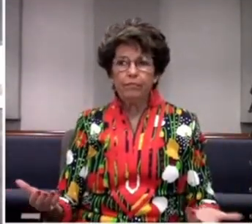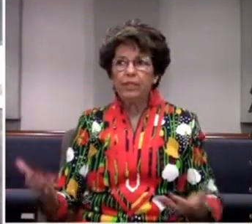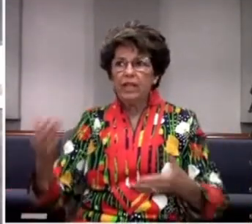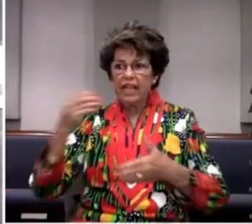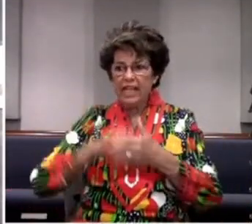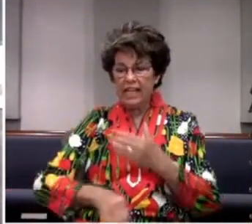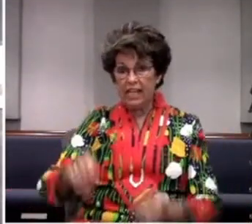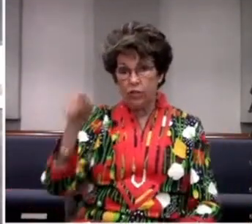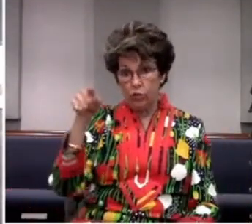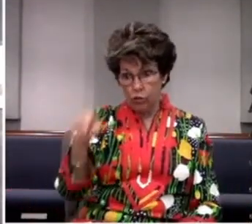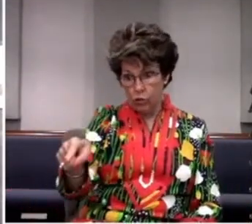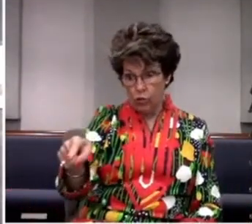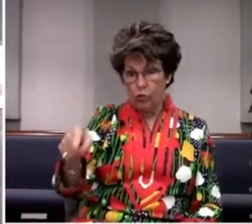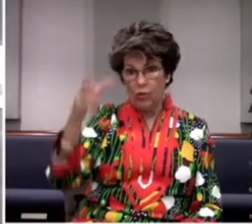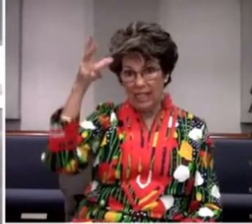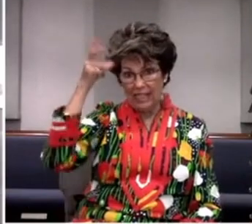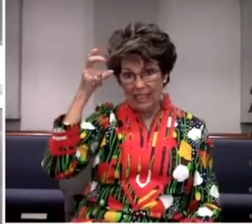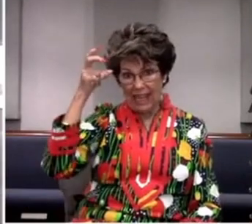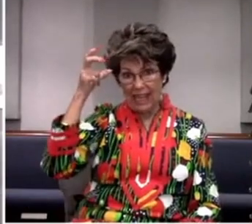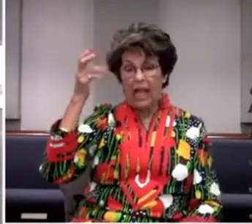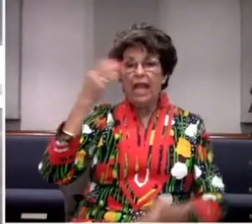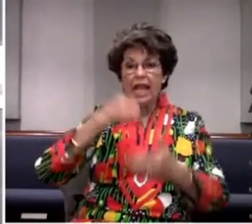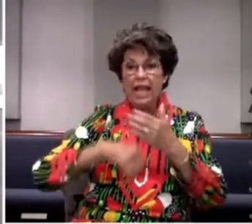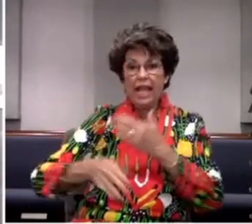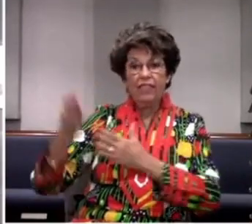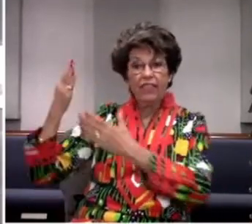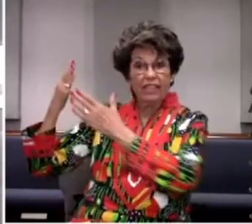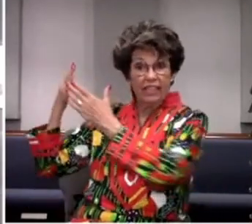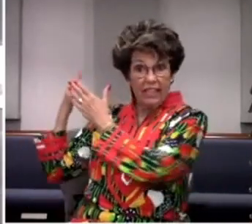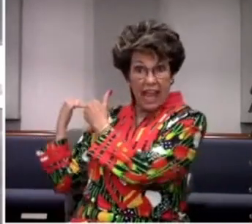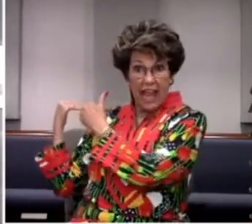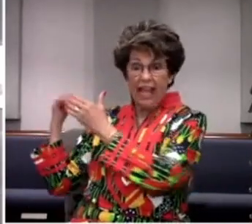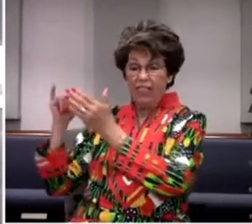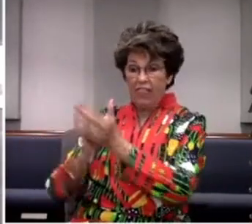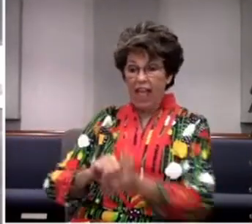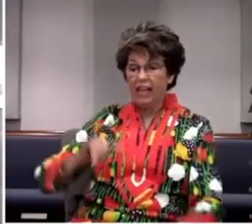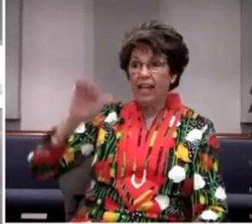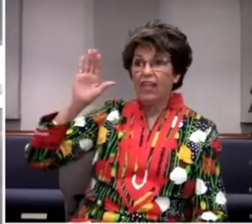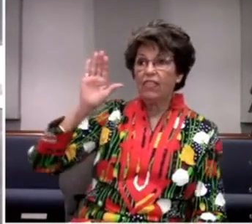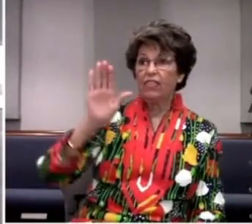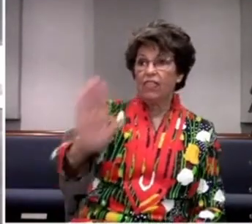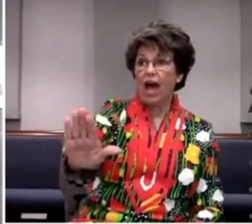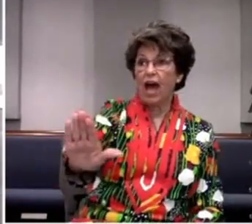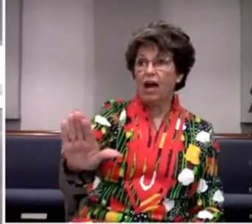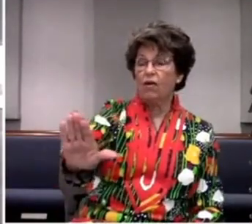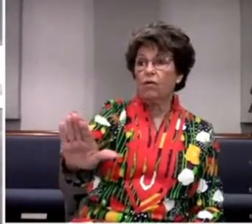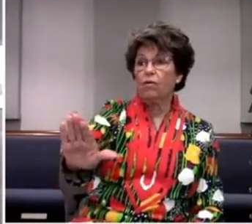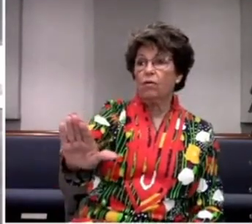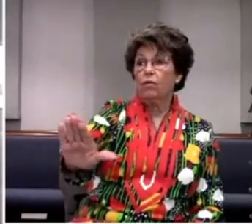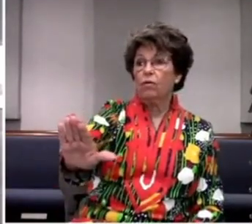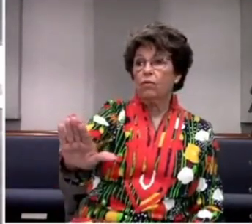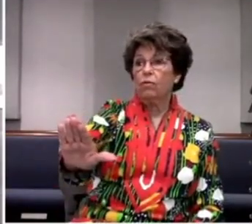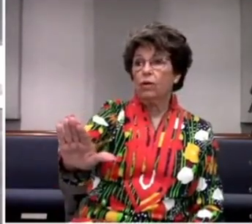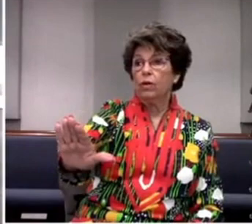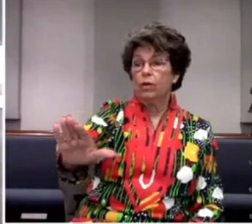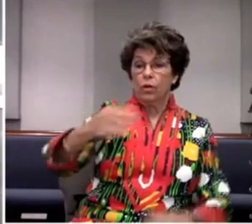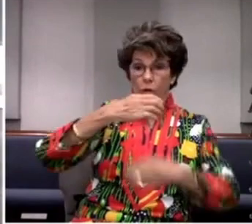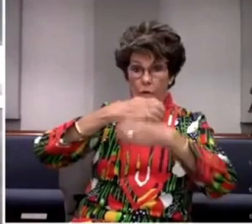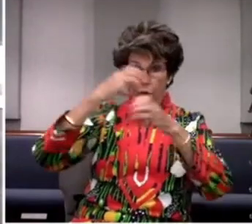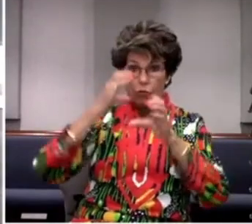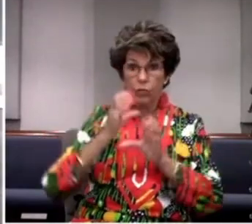thee, in the day that thou wast what class?